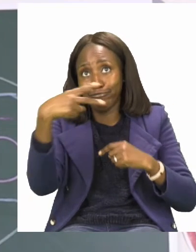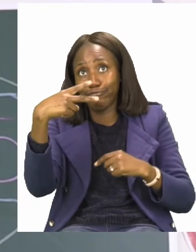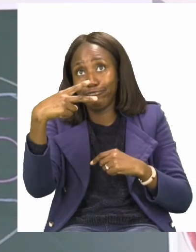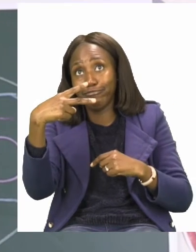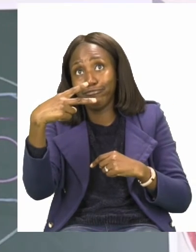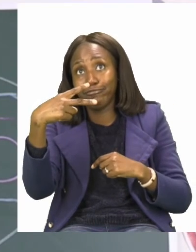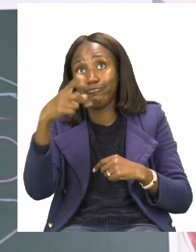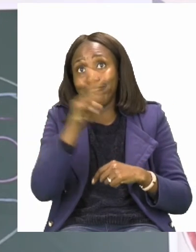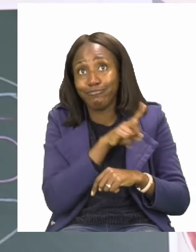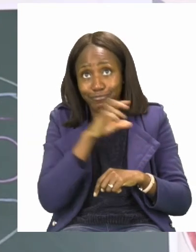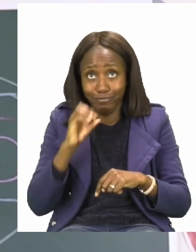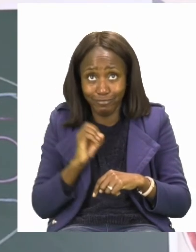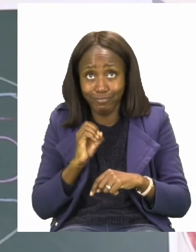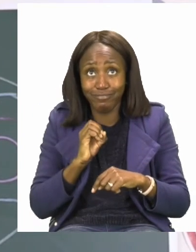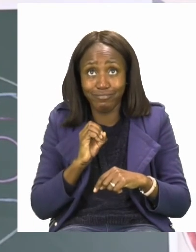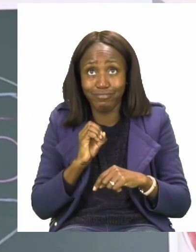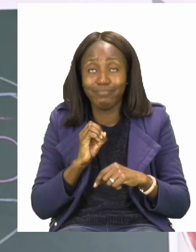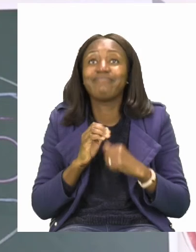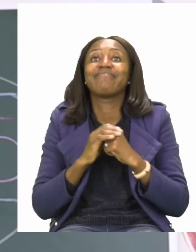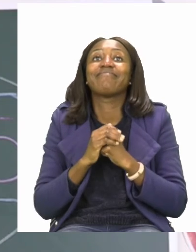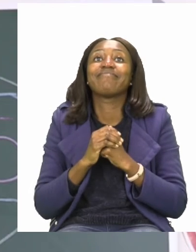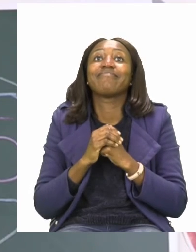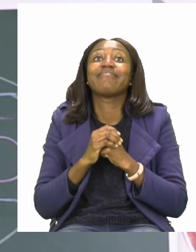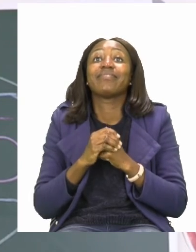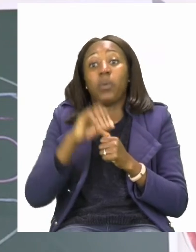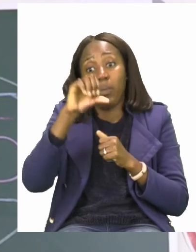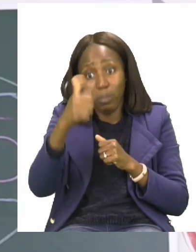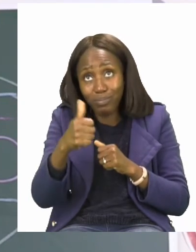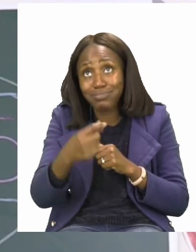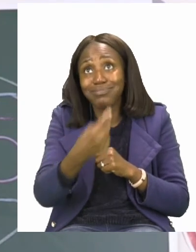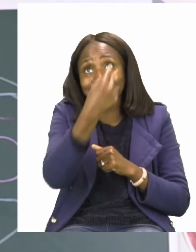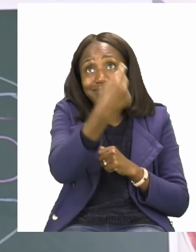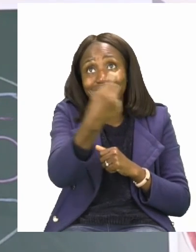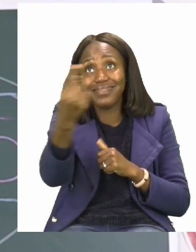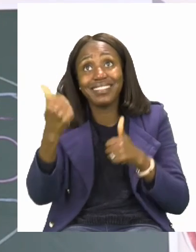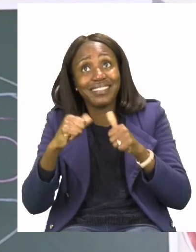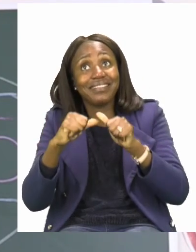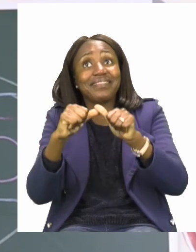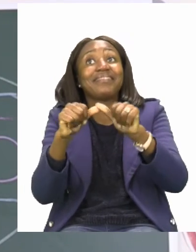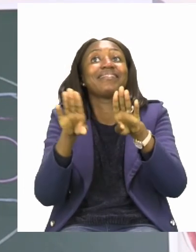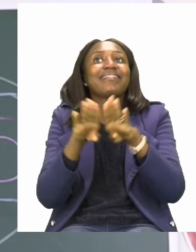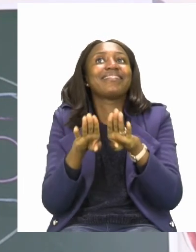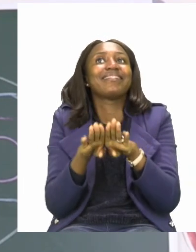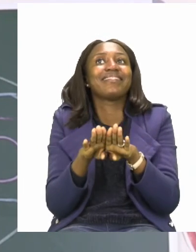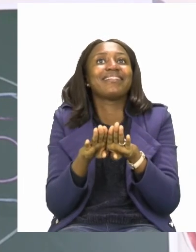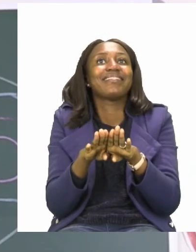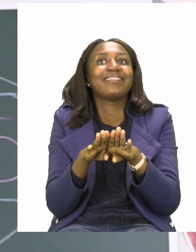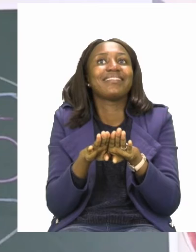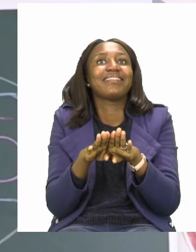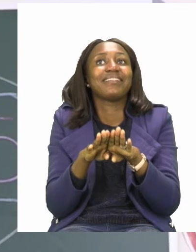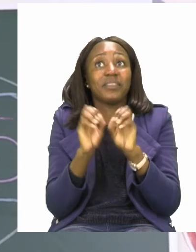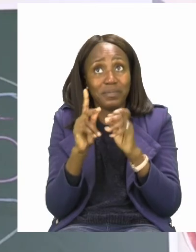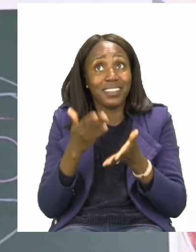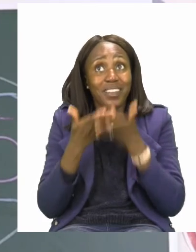us 10. Now the rest is up to you. You have to make sure that you help Benny win